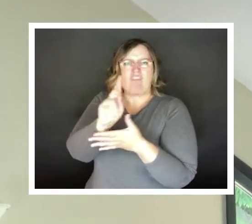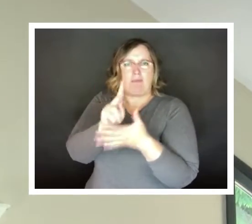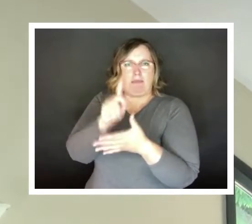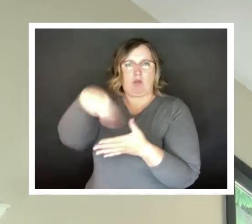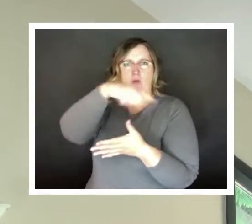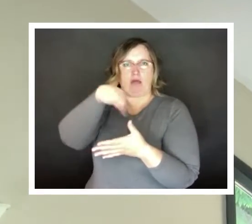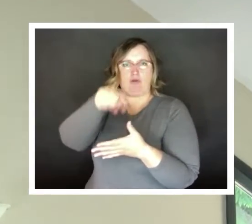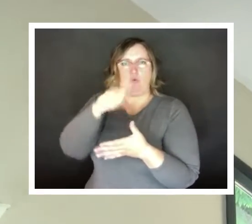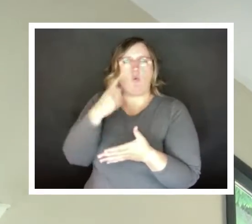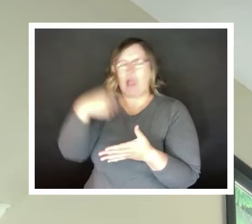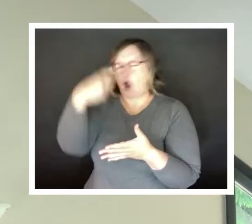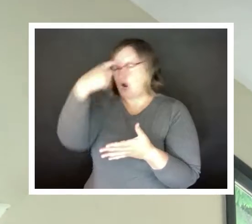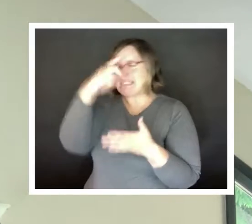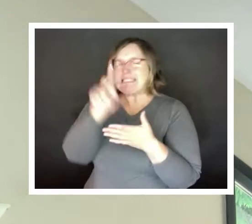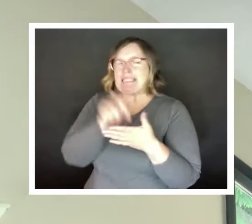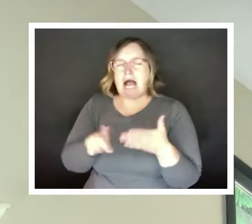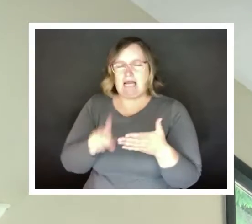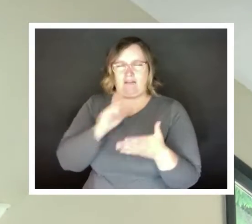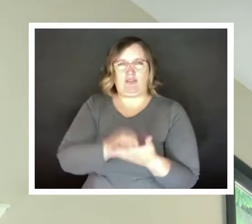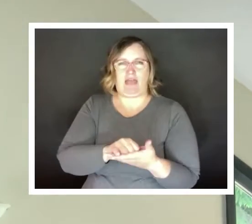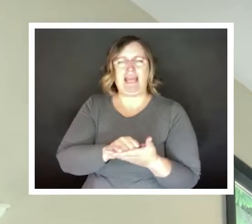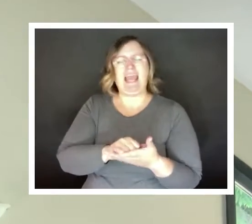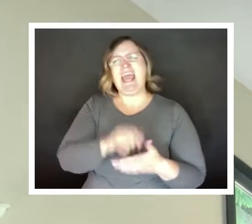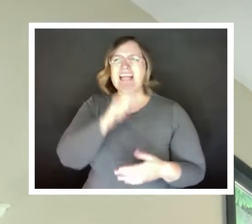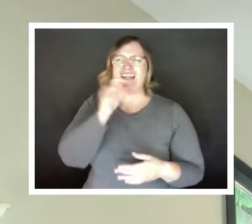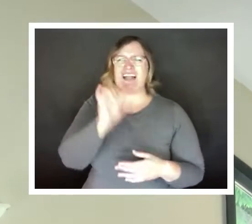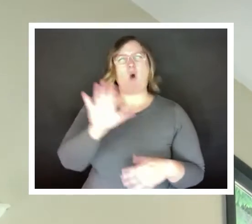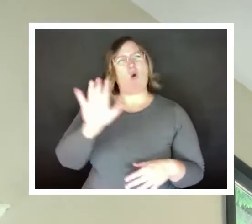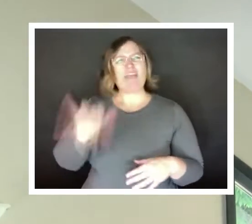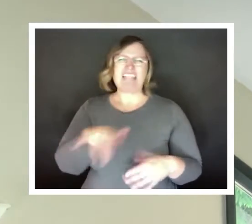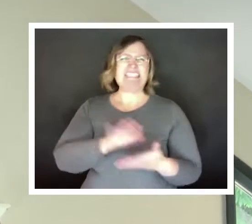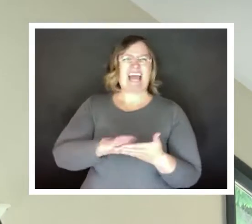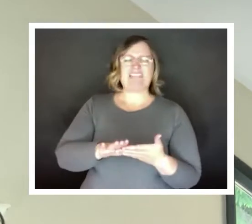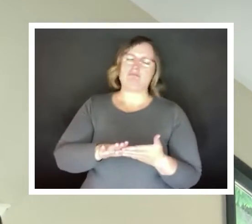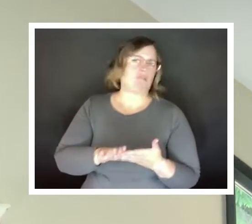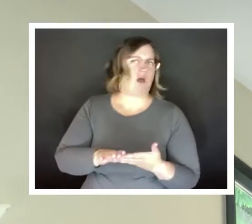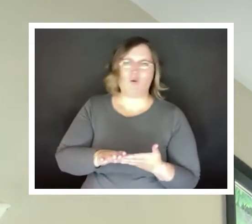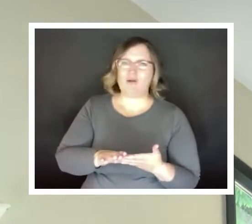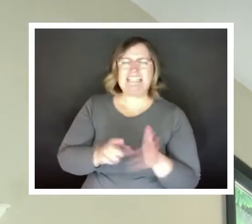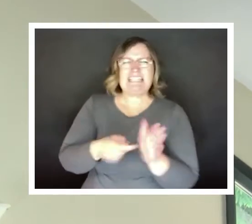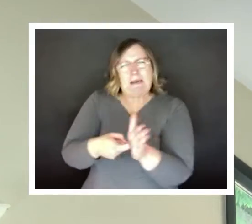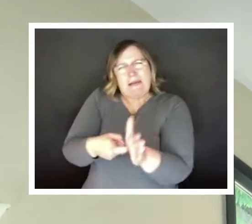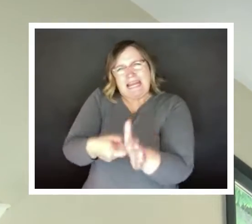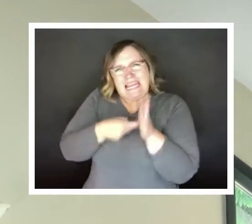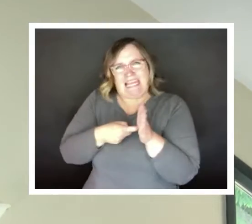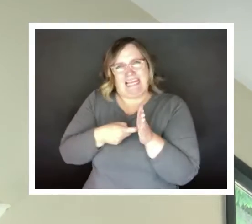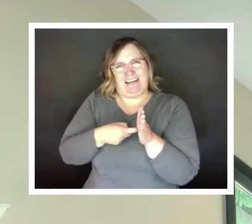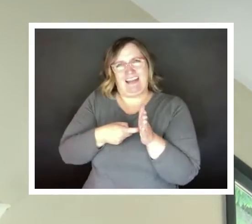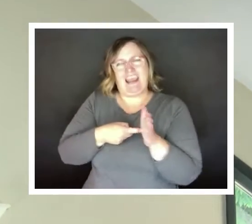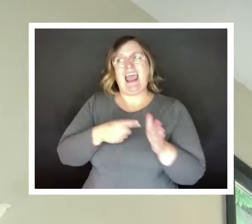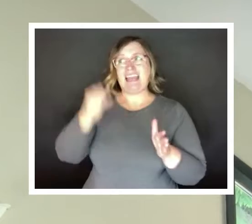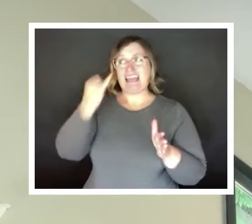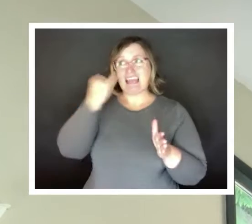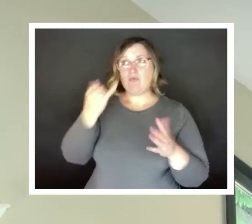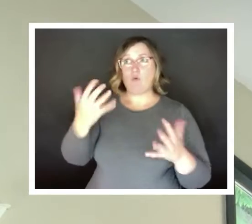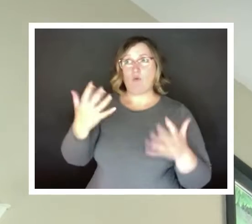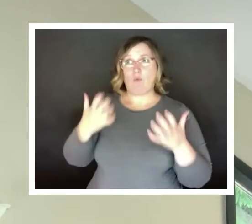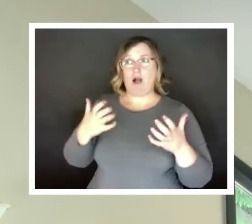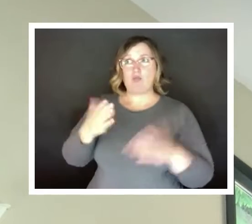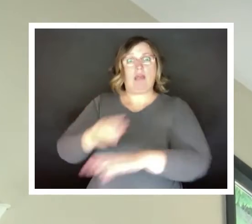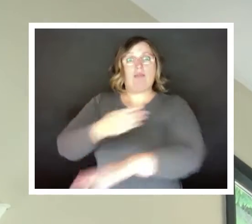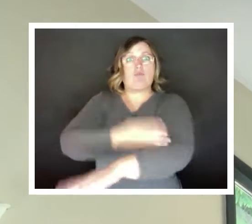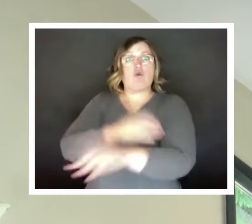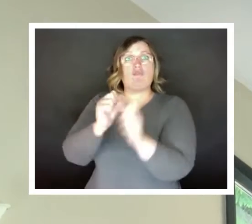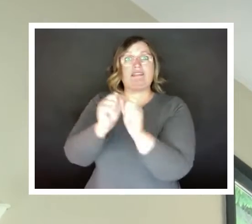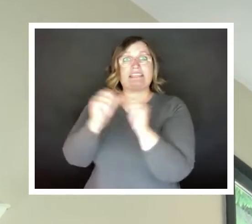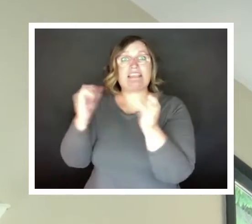wired for this. This is not a nice to have, it's a need to have. And if we are going to be better in the future than we have been in the